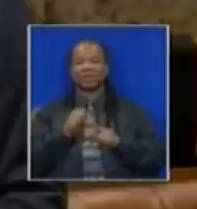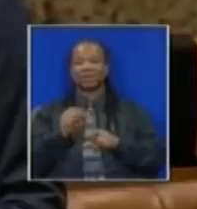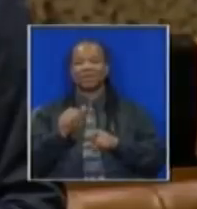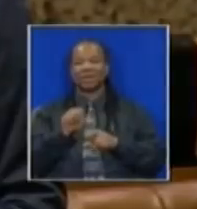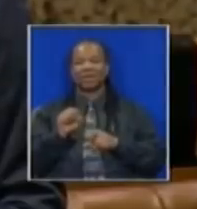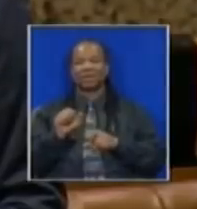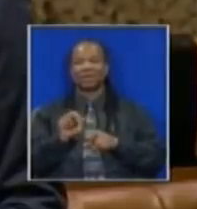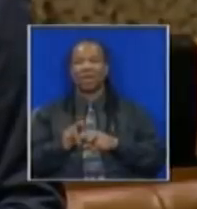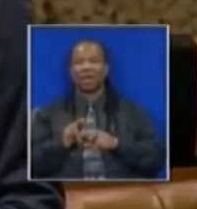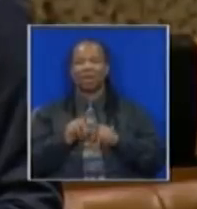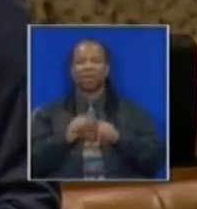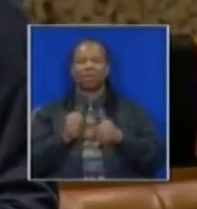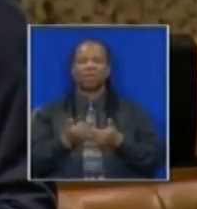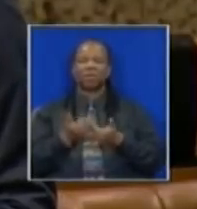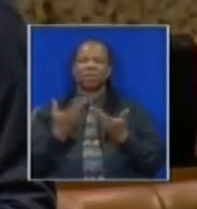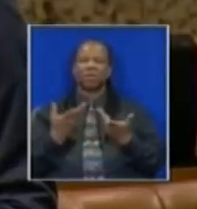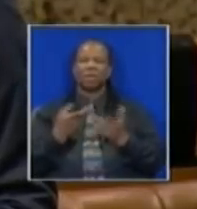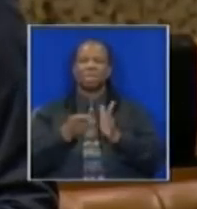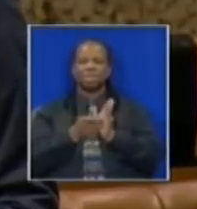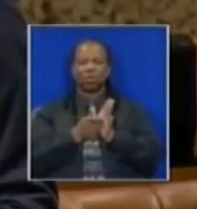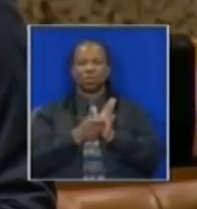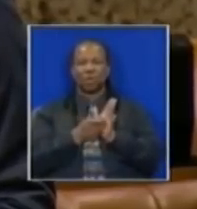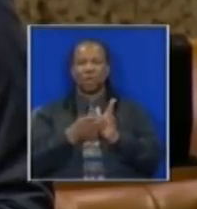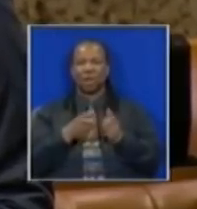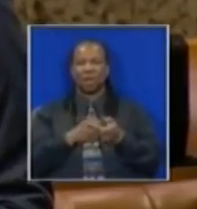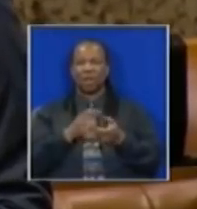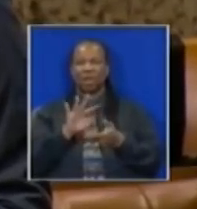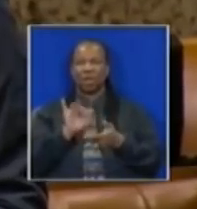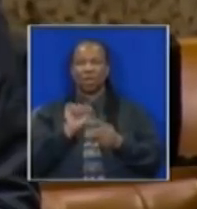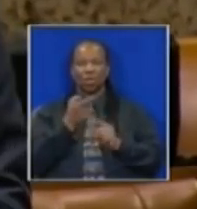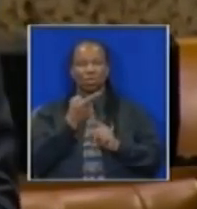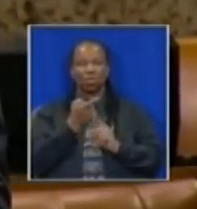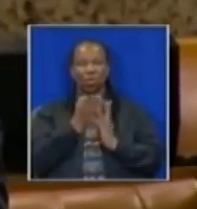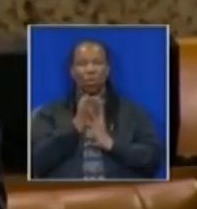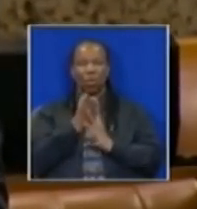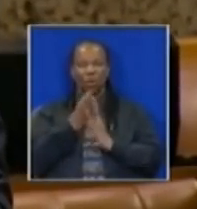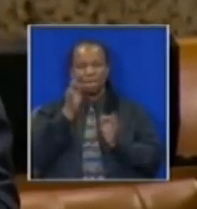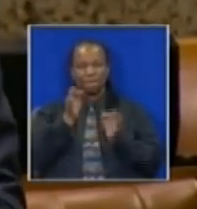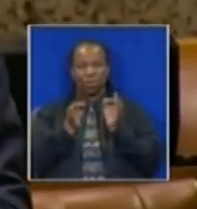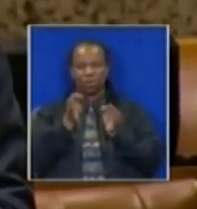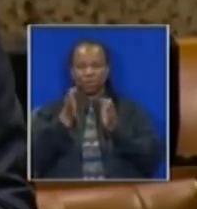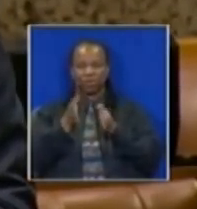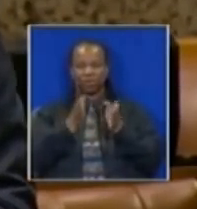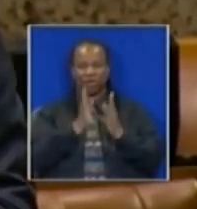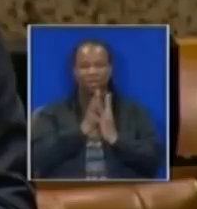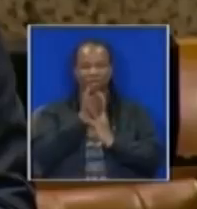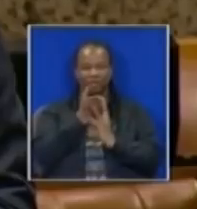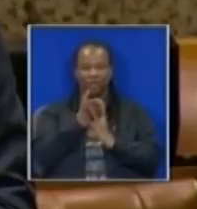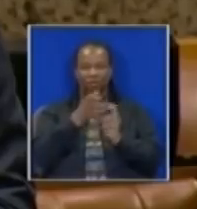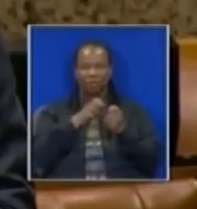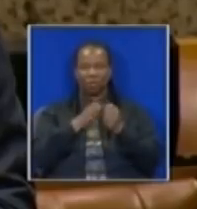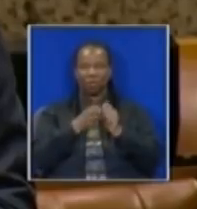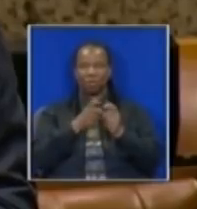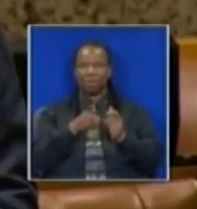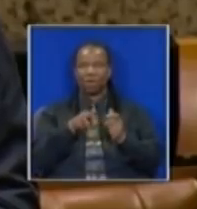duty of holding the executive to oversight. And in the Rules Committee, we don't speak as the ANC and as the DA